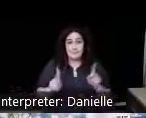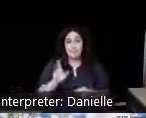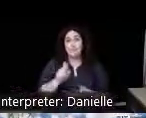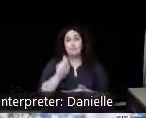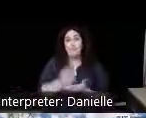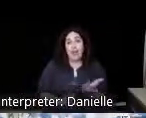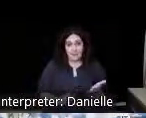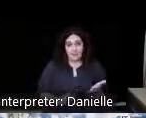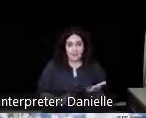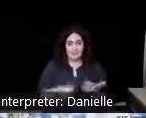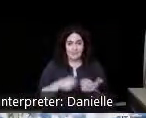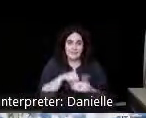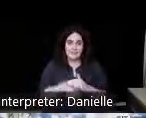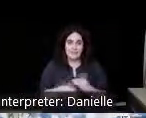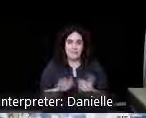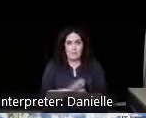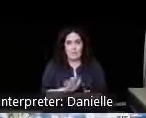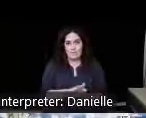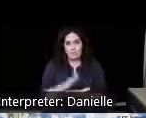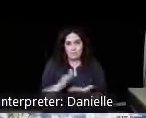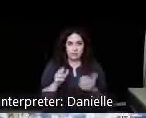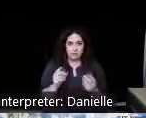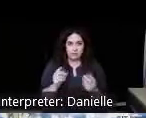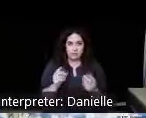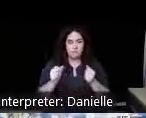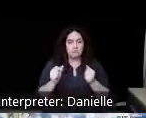more standard part of the process.